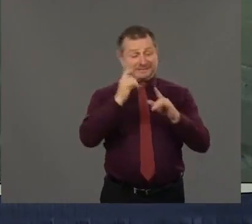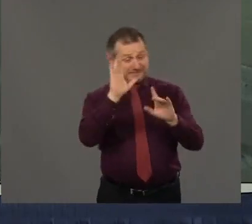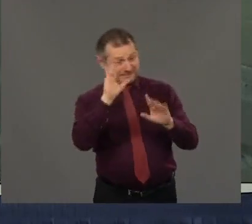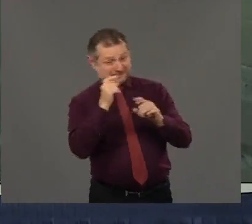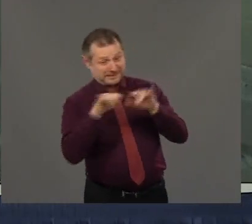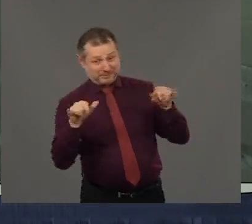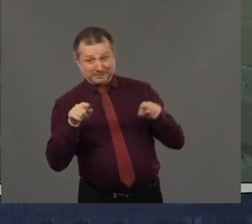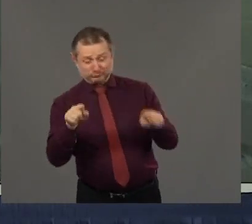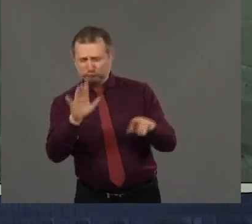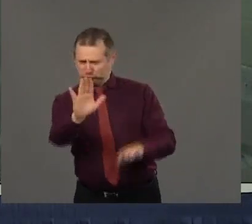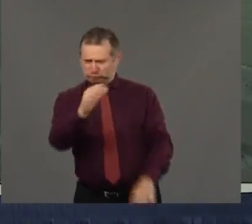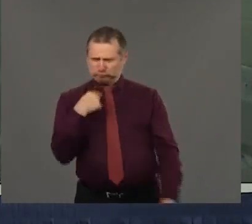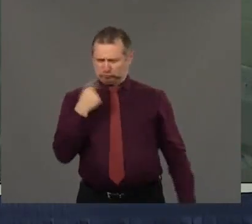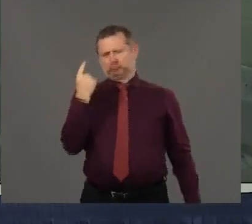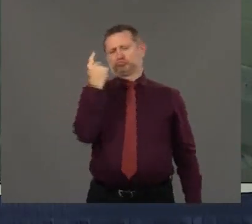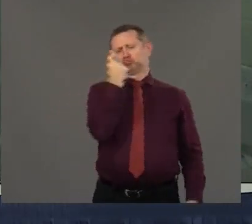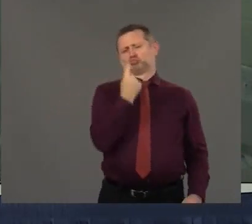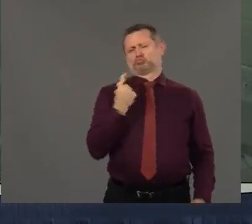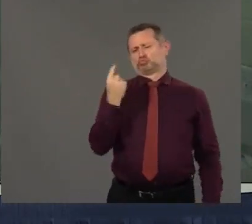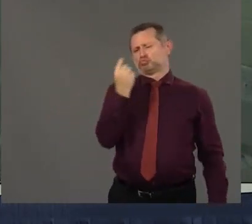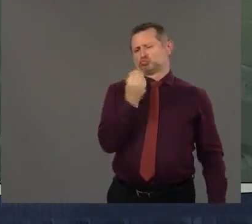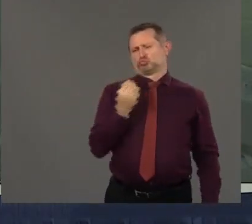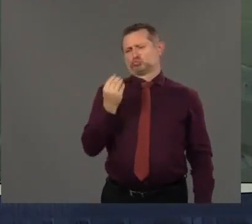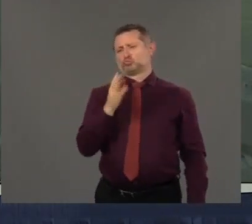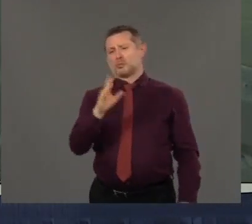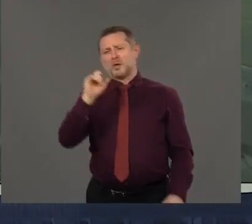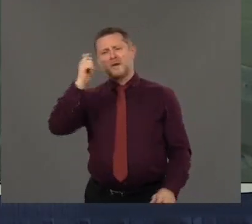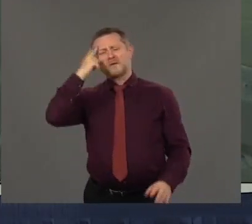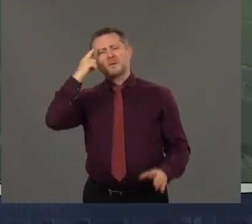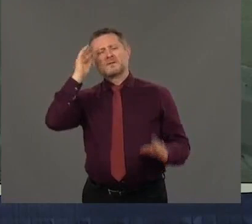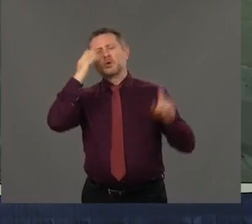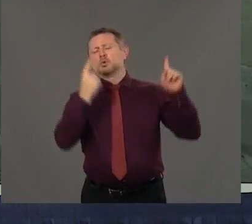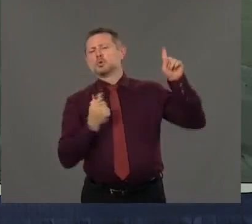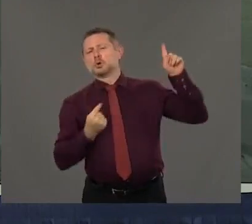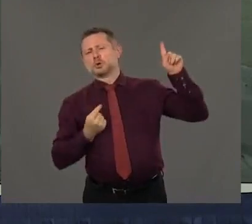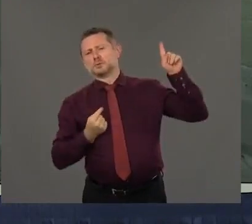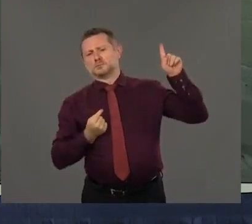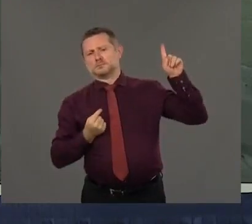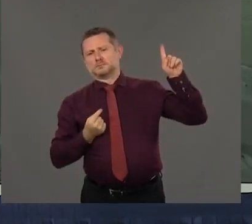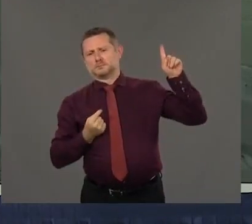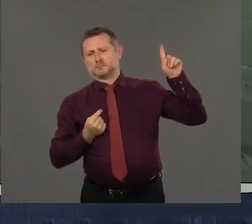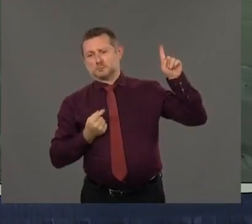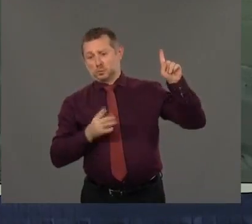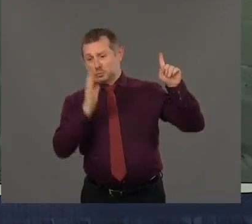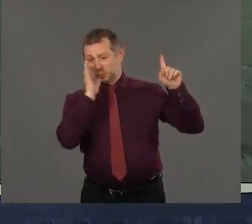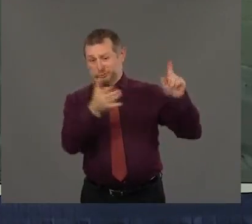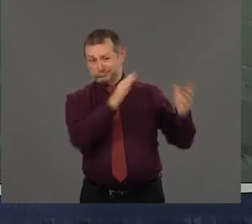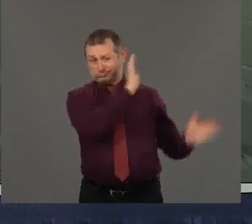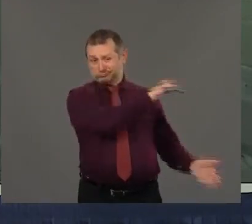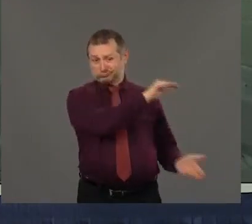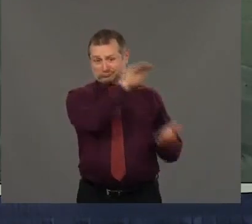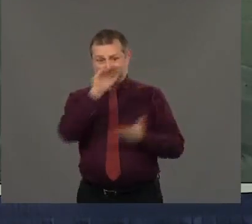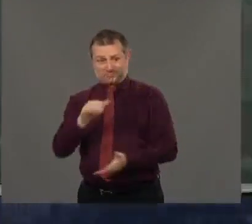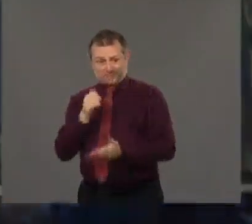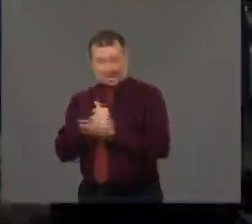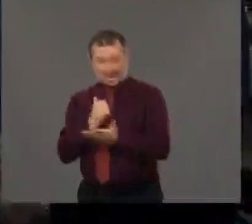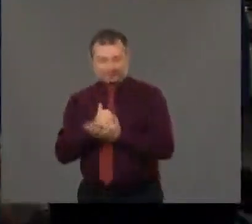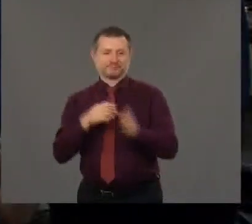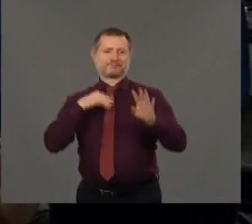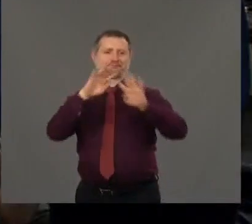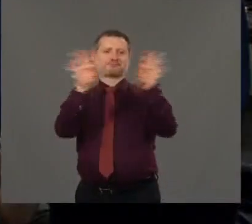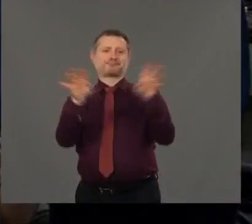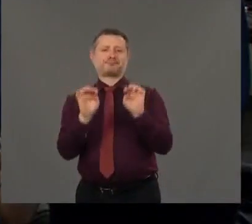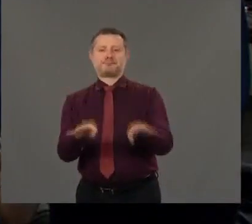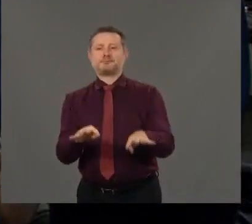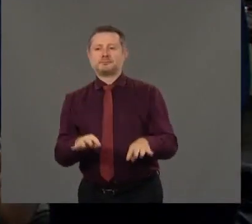of what is the federal government going to do and how much are they going to provide? You want to make a point? Yeah,